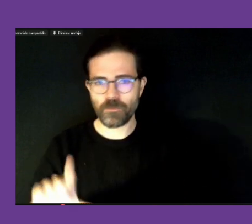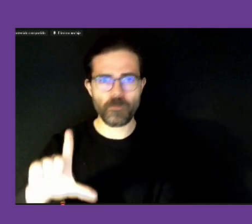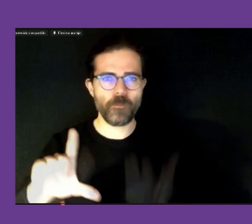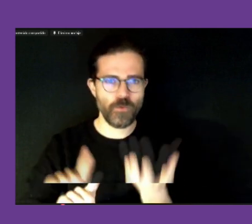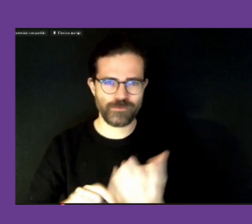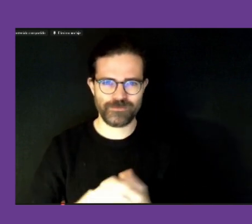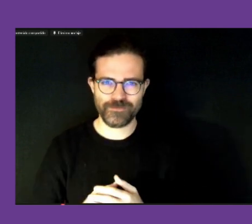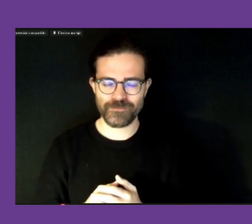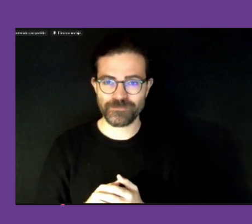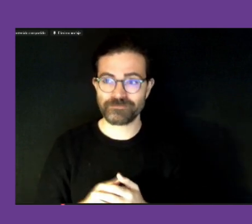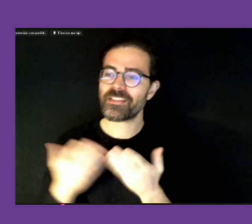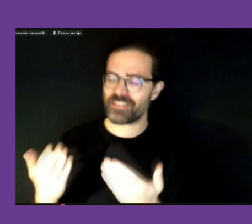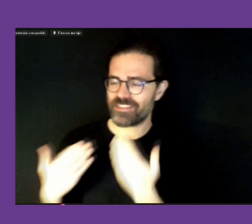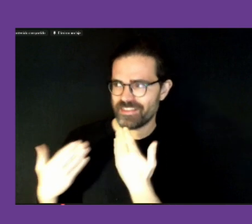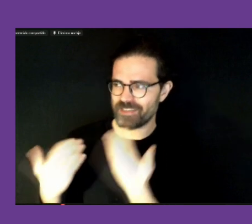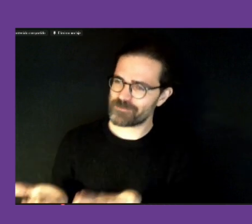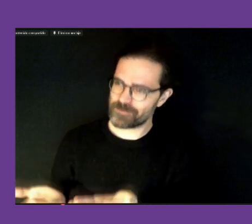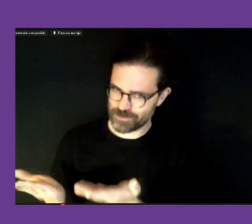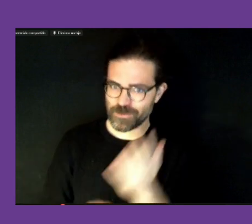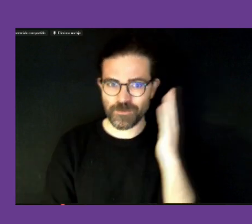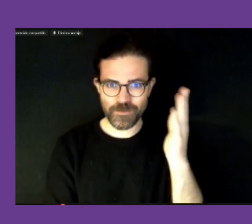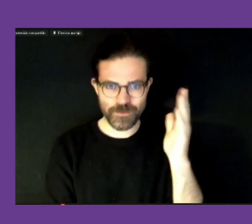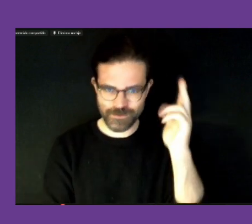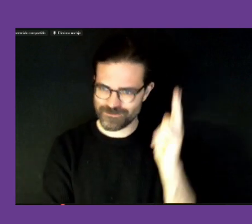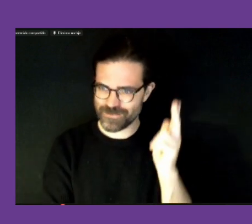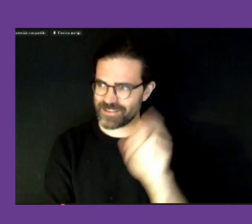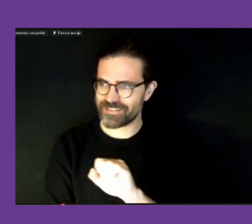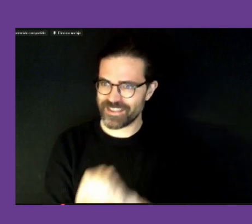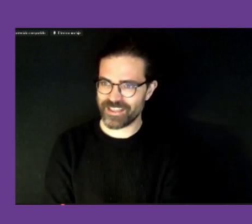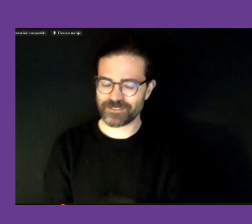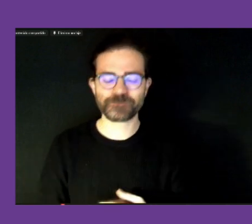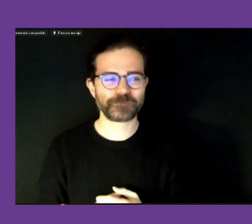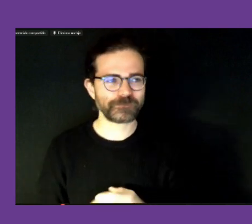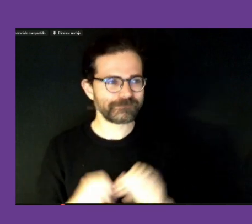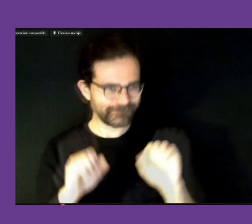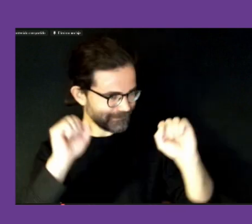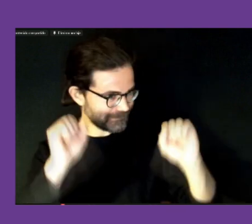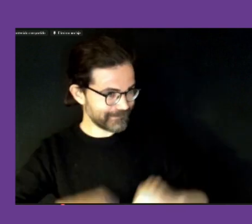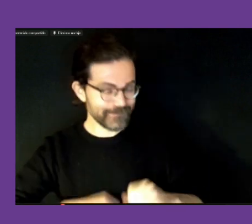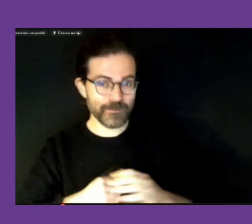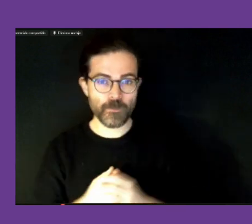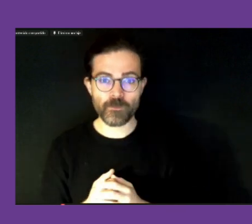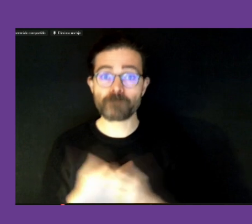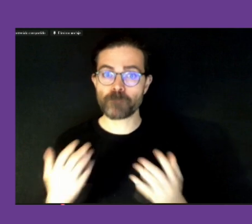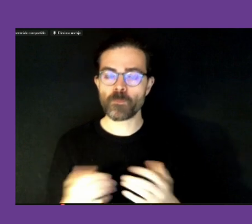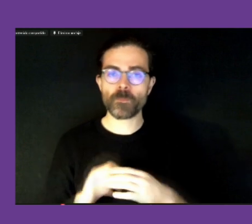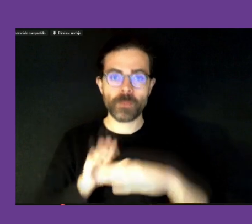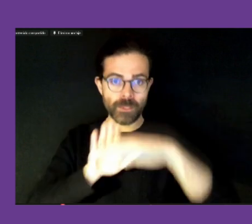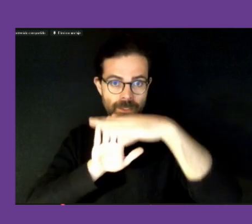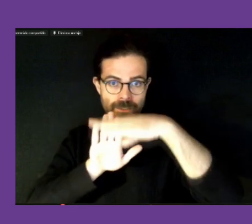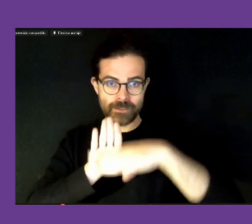your presentation. So what's about let's talk about this standard